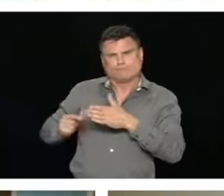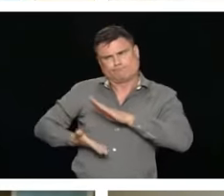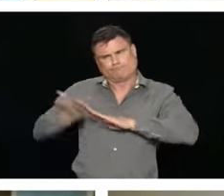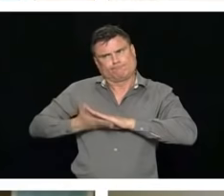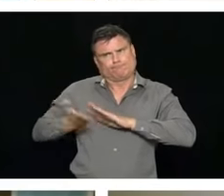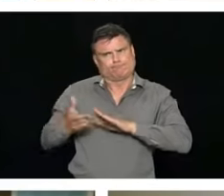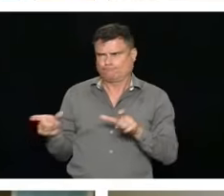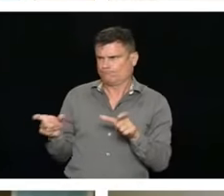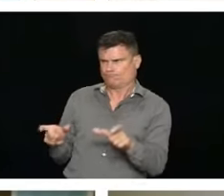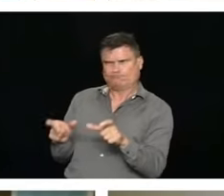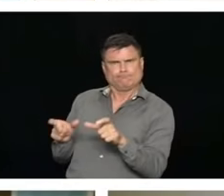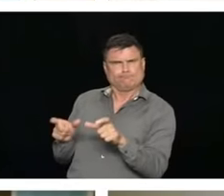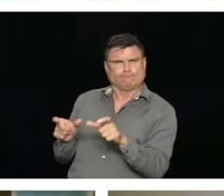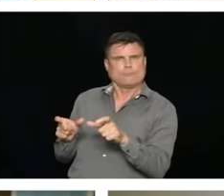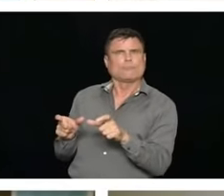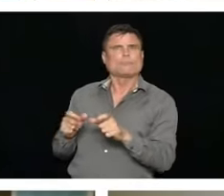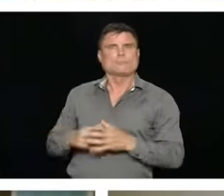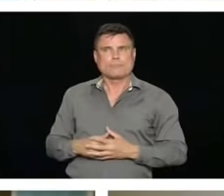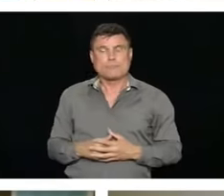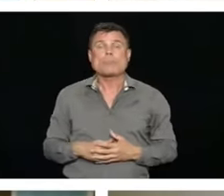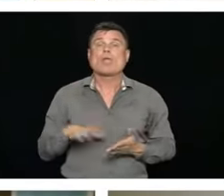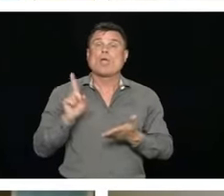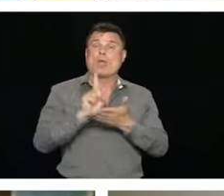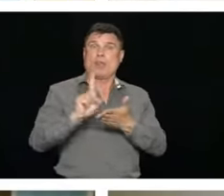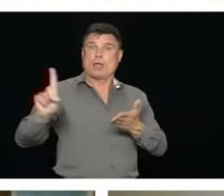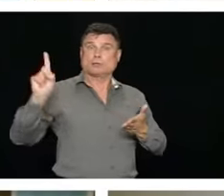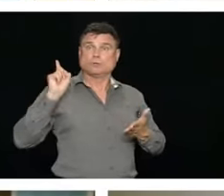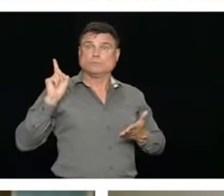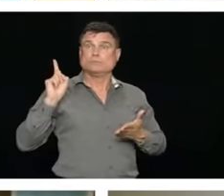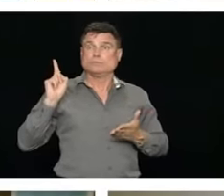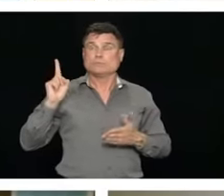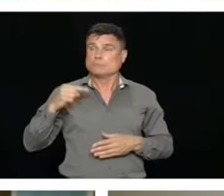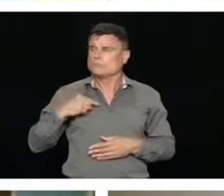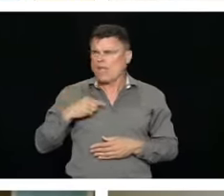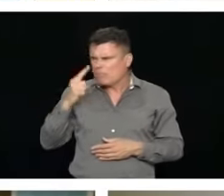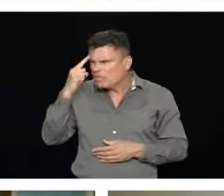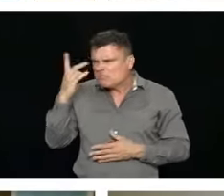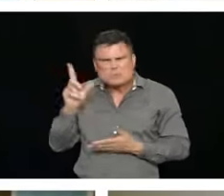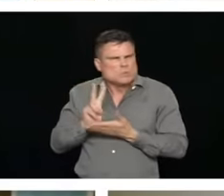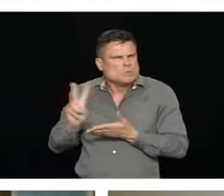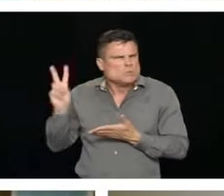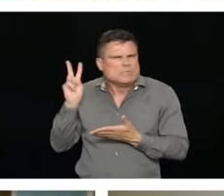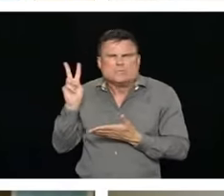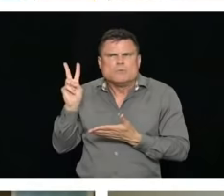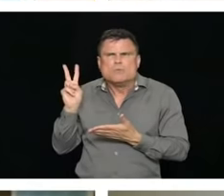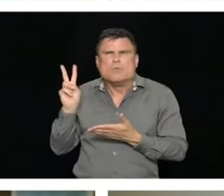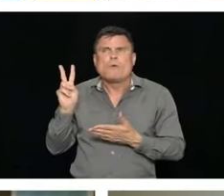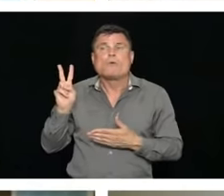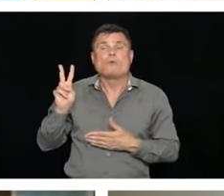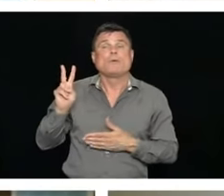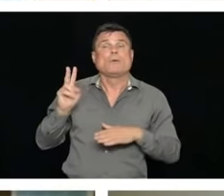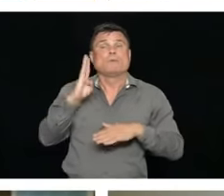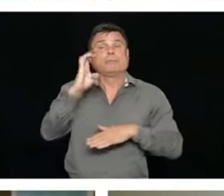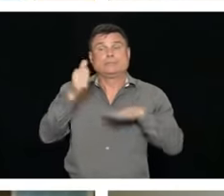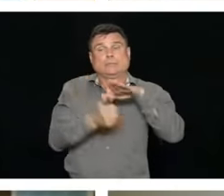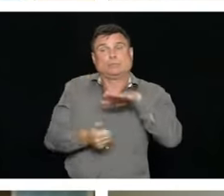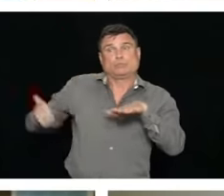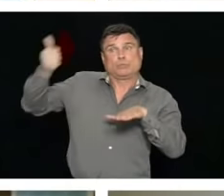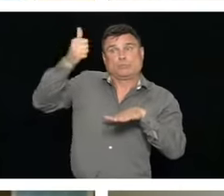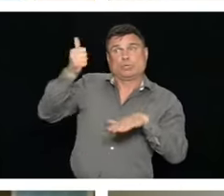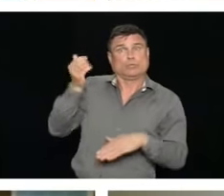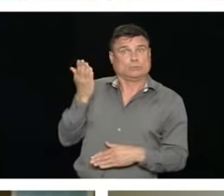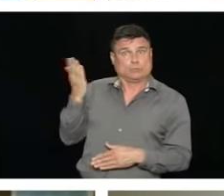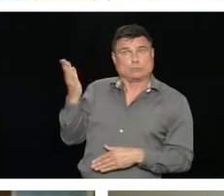in BC to get parts of our economy moving again under new health and safety protocols to guide them. We put schools last in